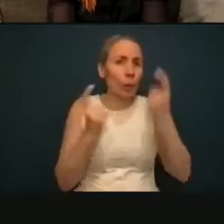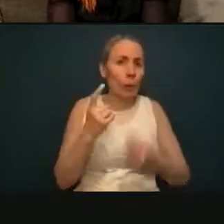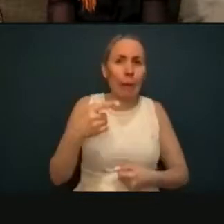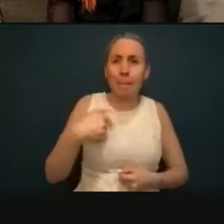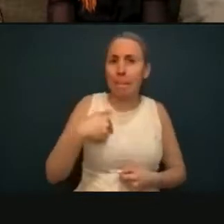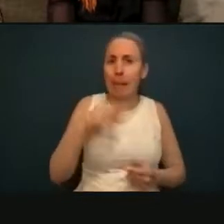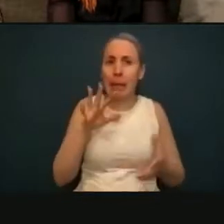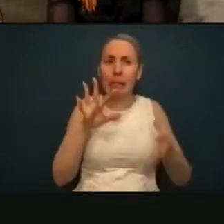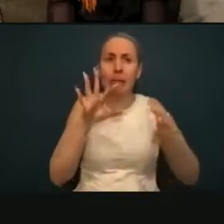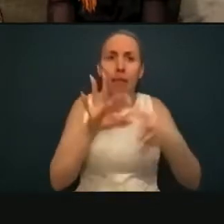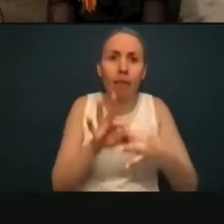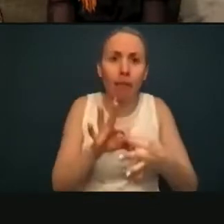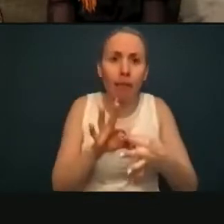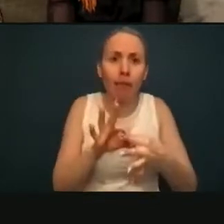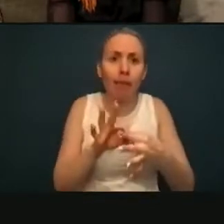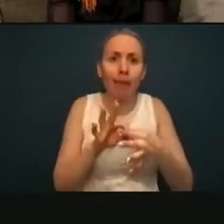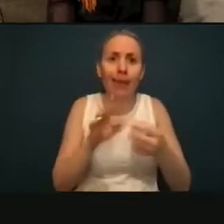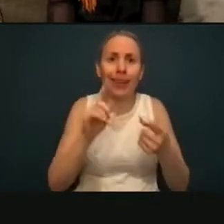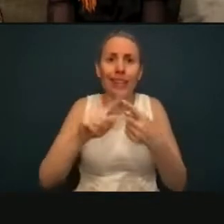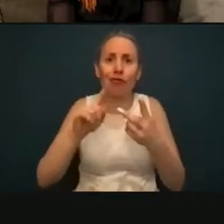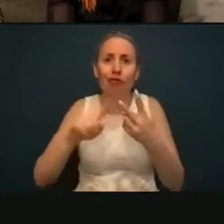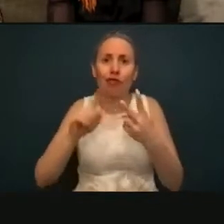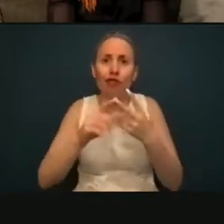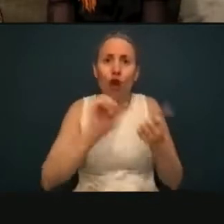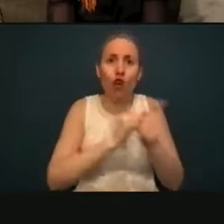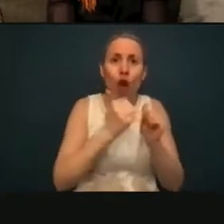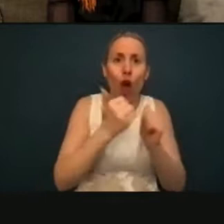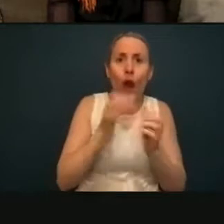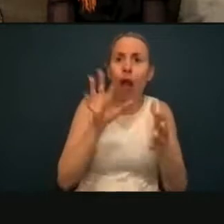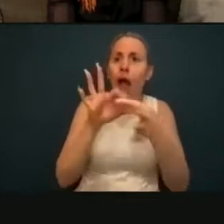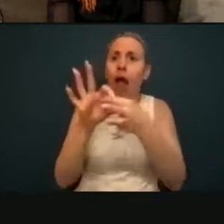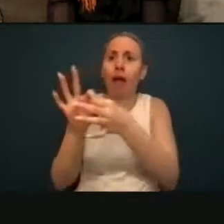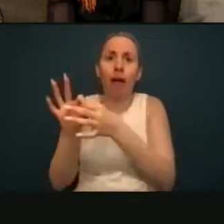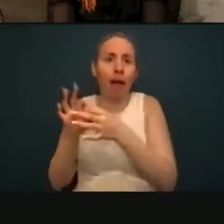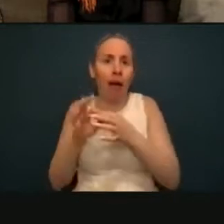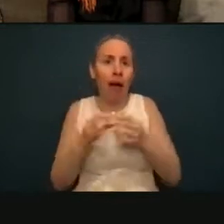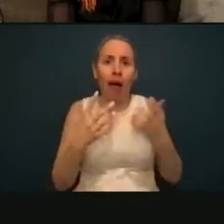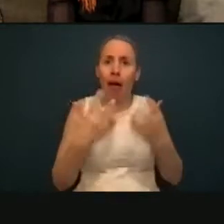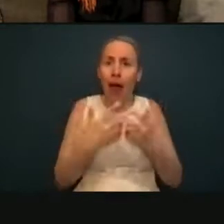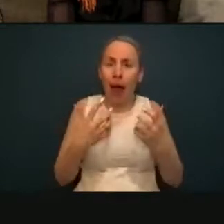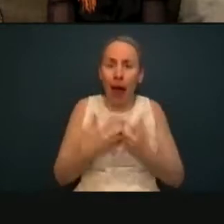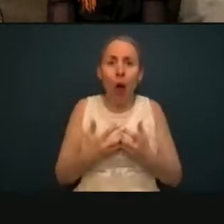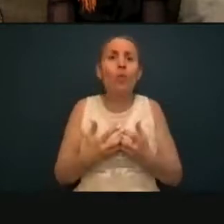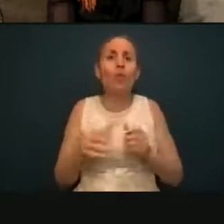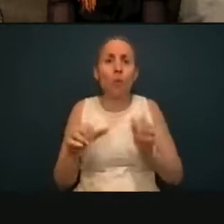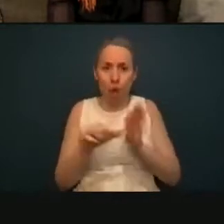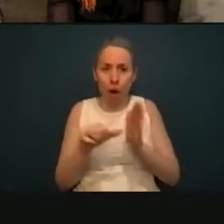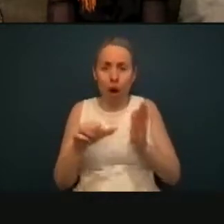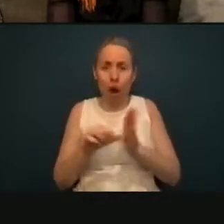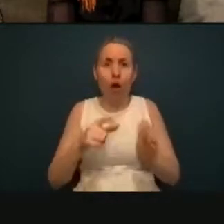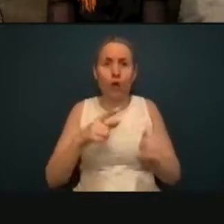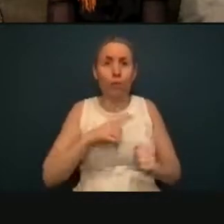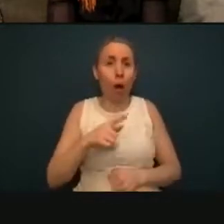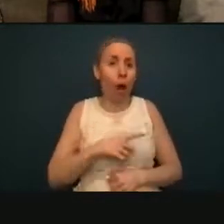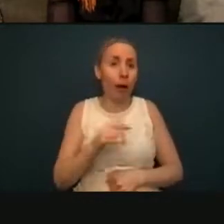with all the different colleagues and different things, because sometimes the devices are